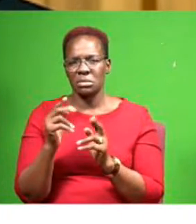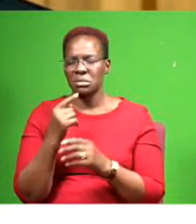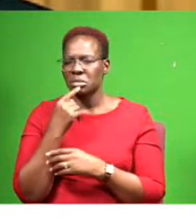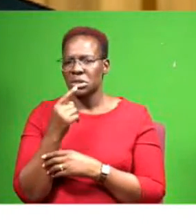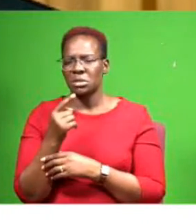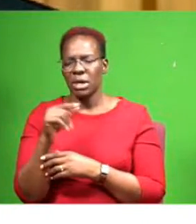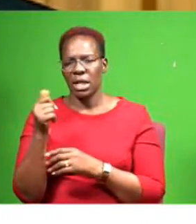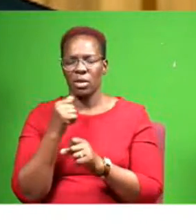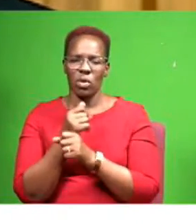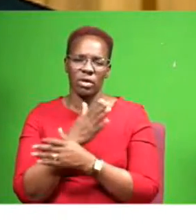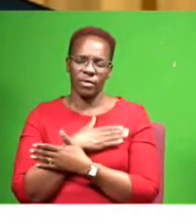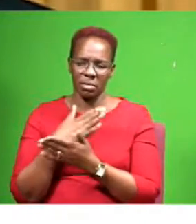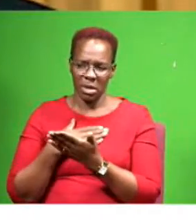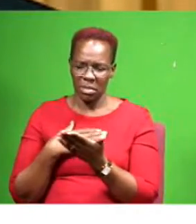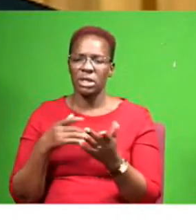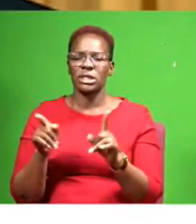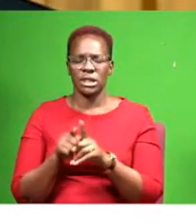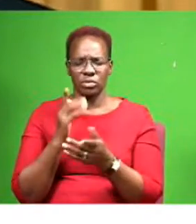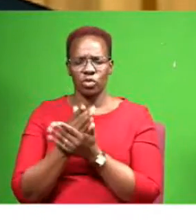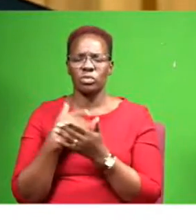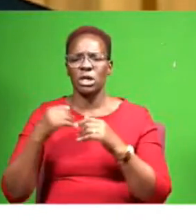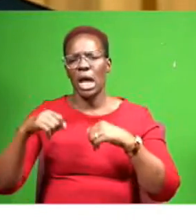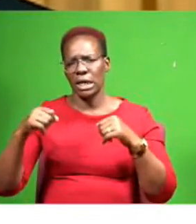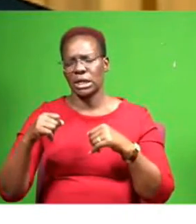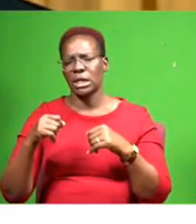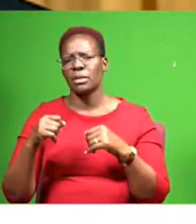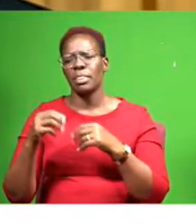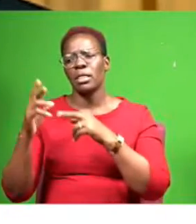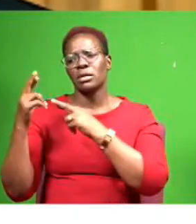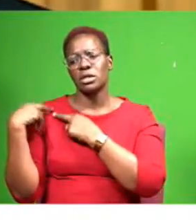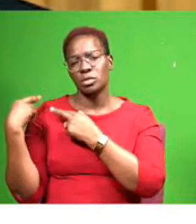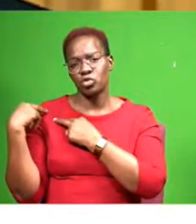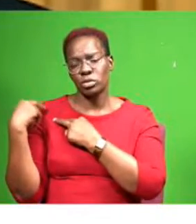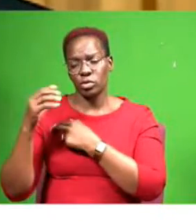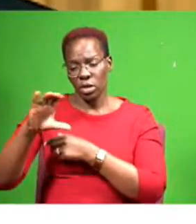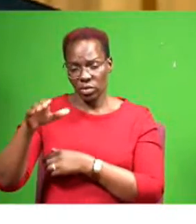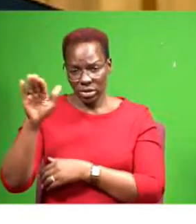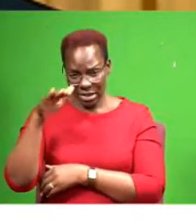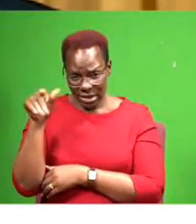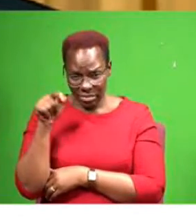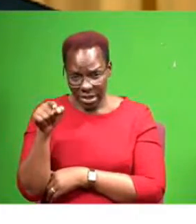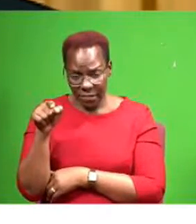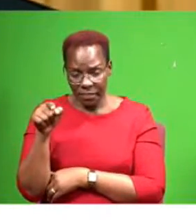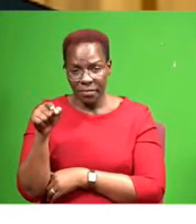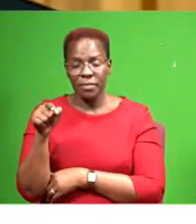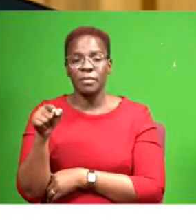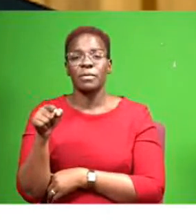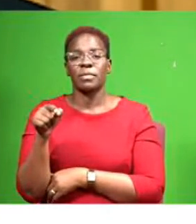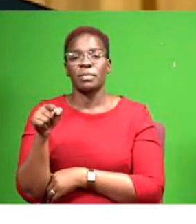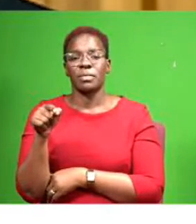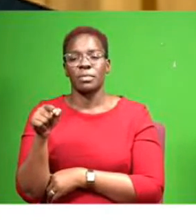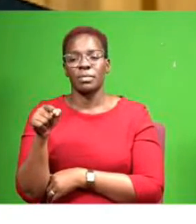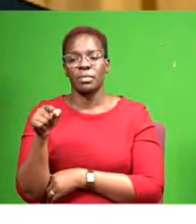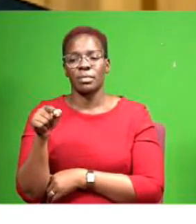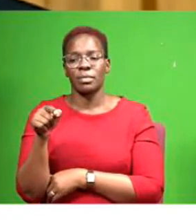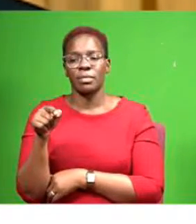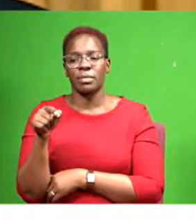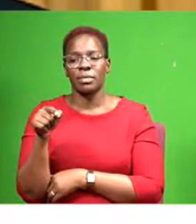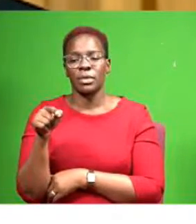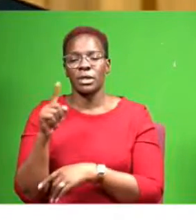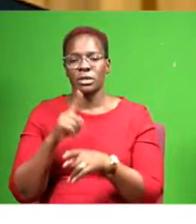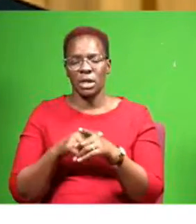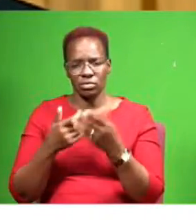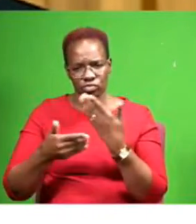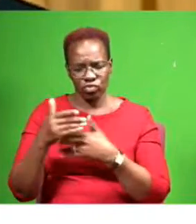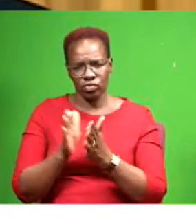my colleagues, and I concur that the mandate of the county assembly in interacting with